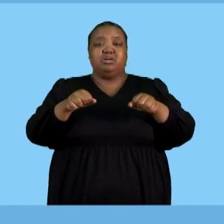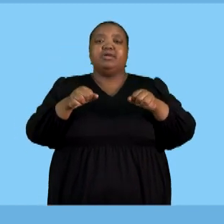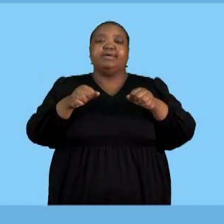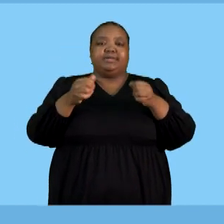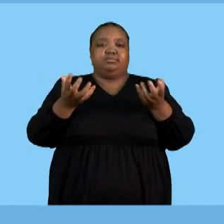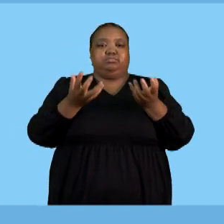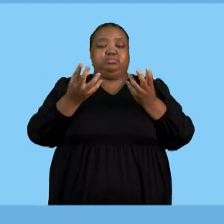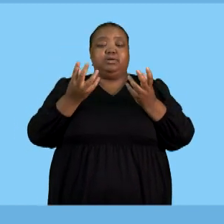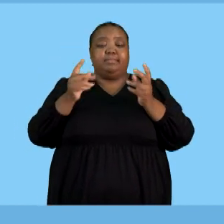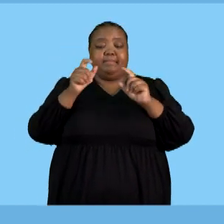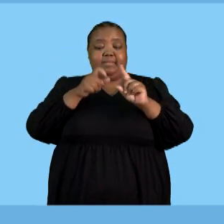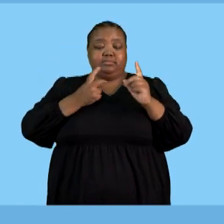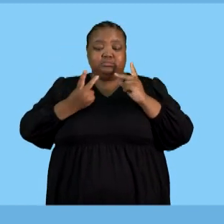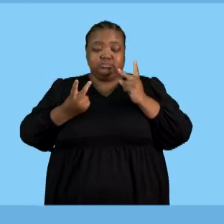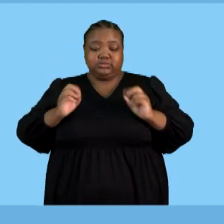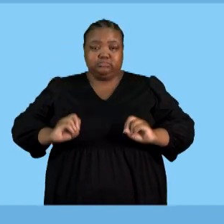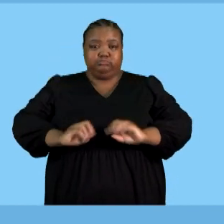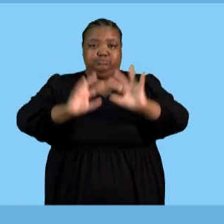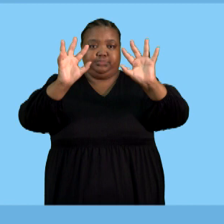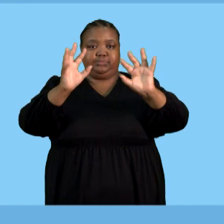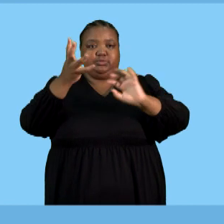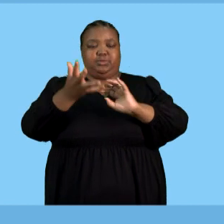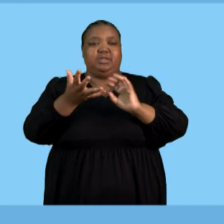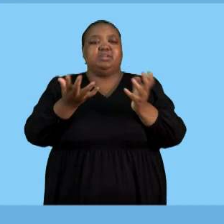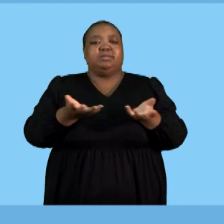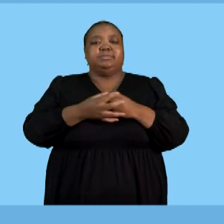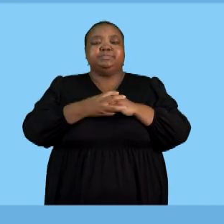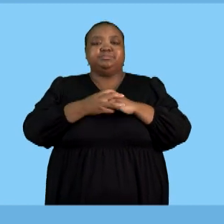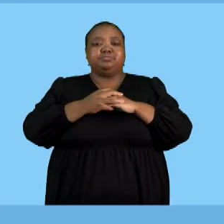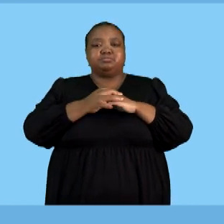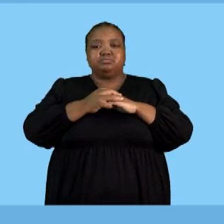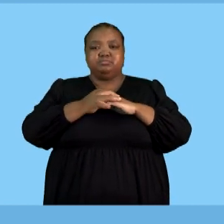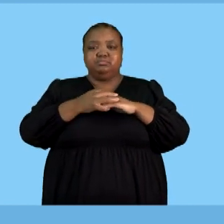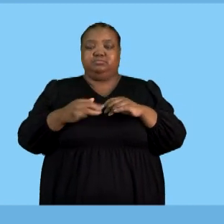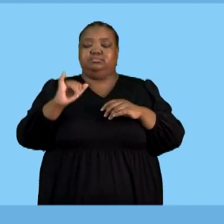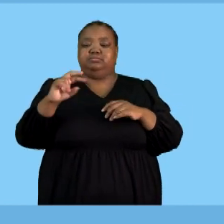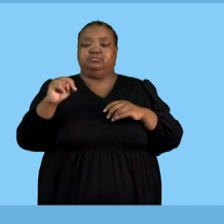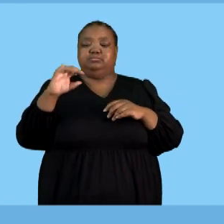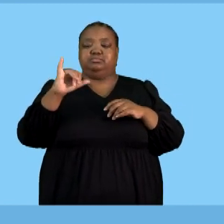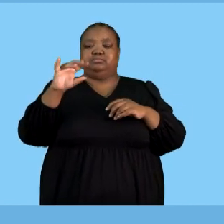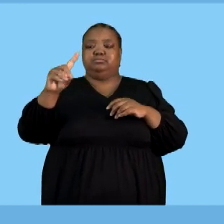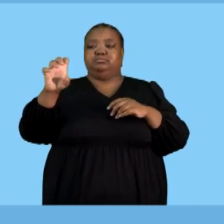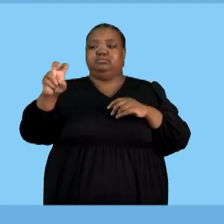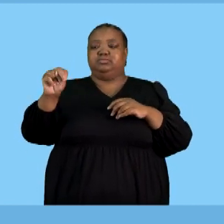bounce off the surface onto the observer. So this is your incident ray.